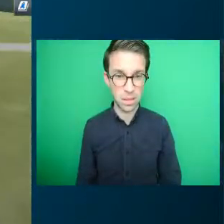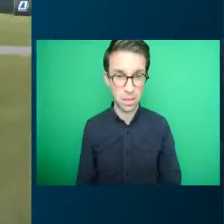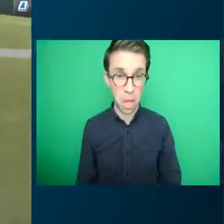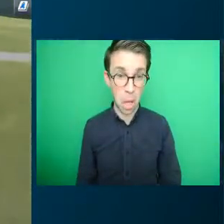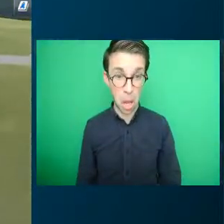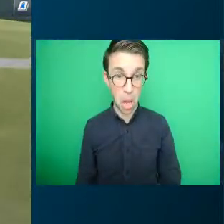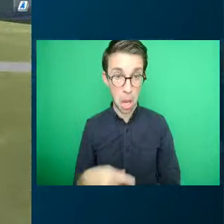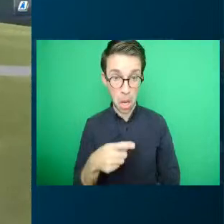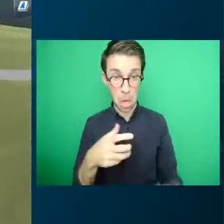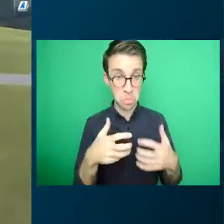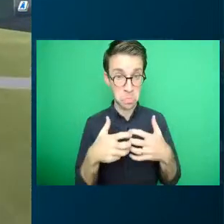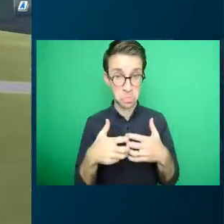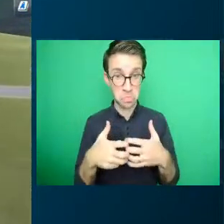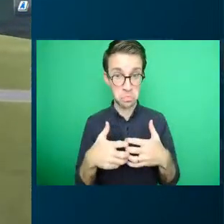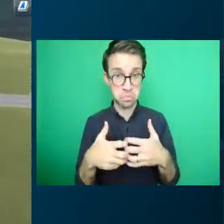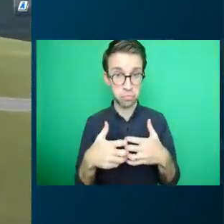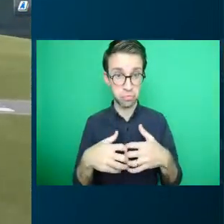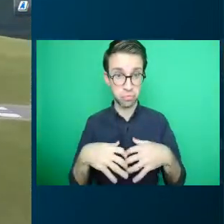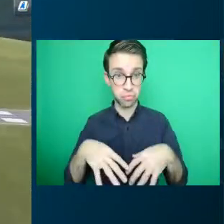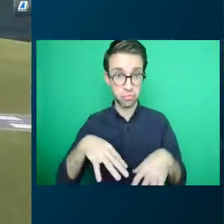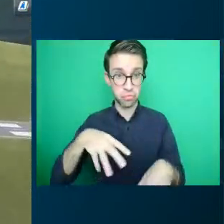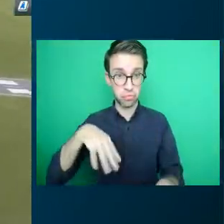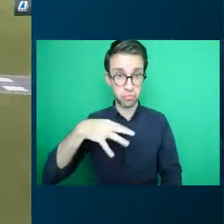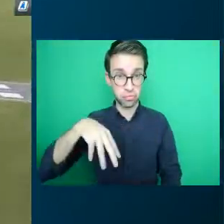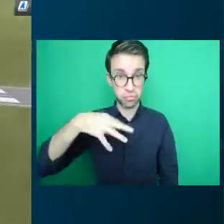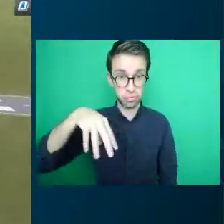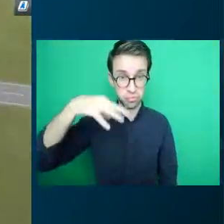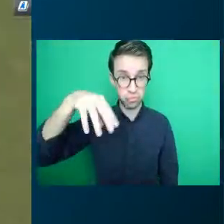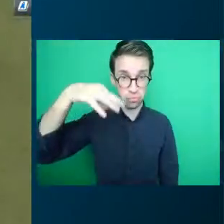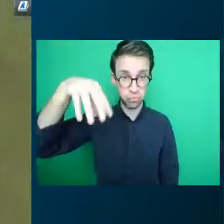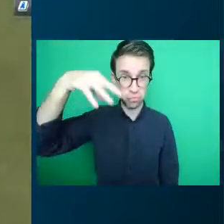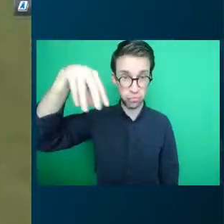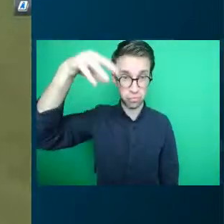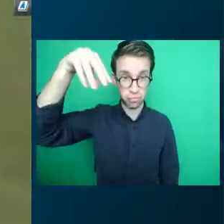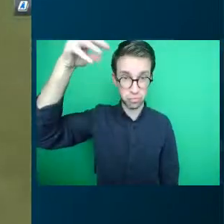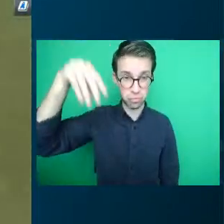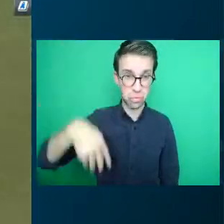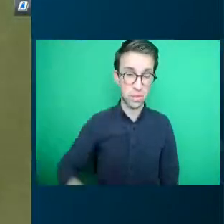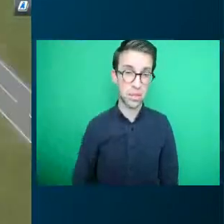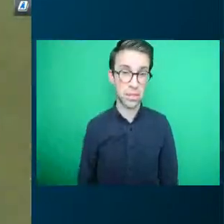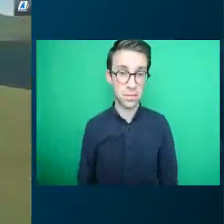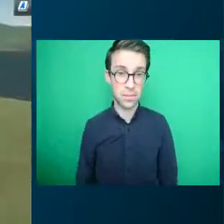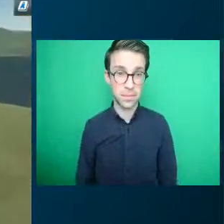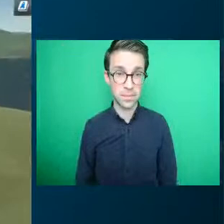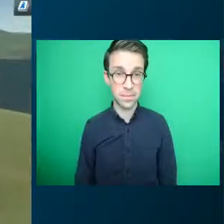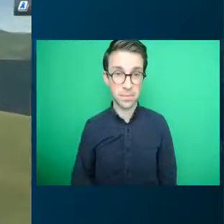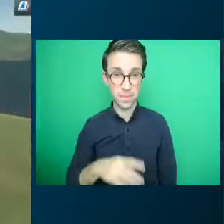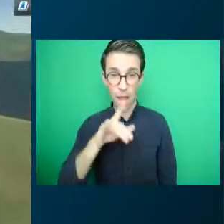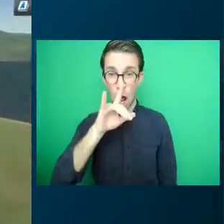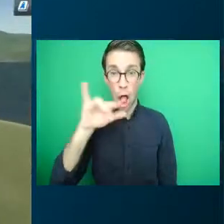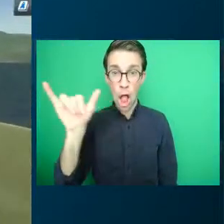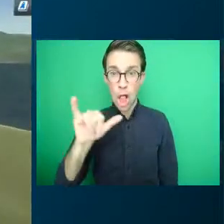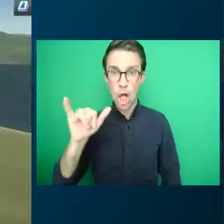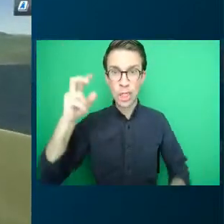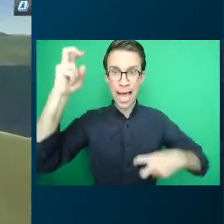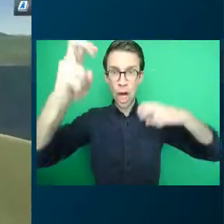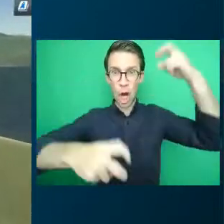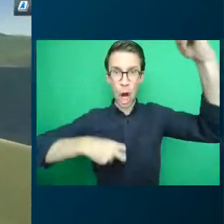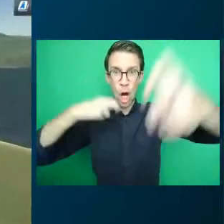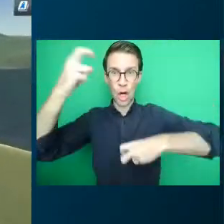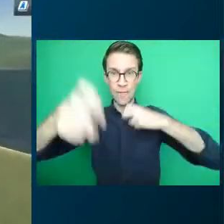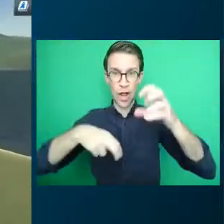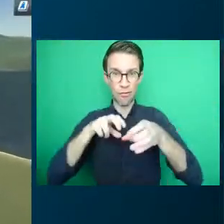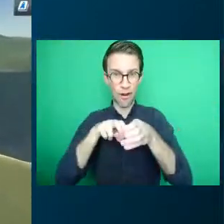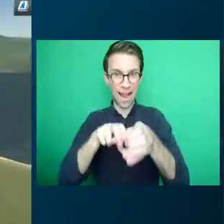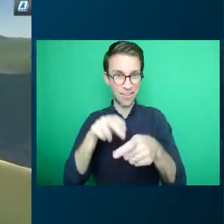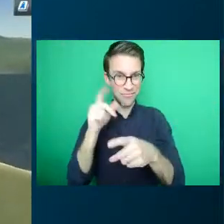And y'all should be getting that sound really quickly. That looks more like a carnival ride than a rocket, doesn't it?